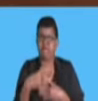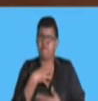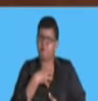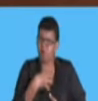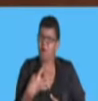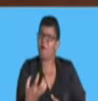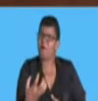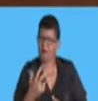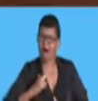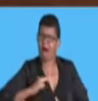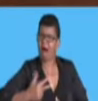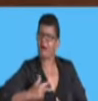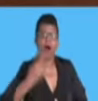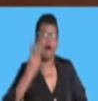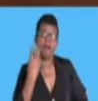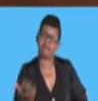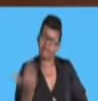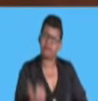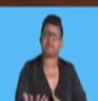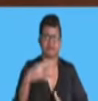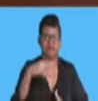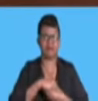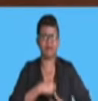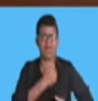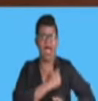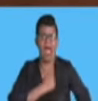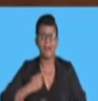Fiji military forces when I was commander.